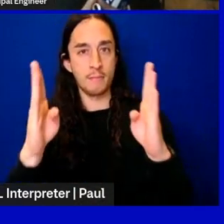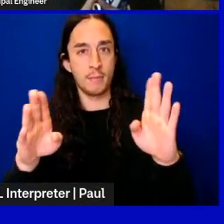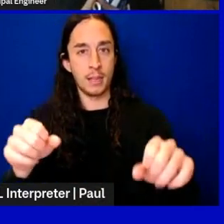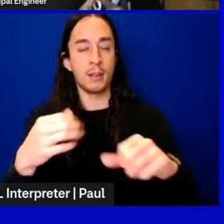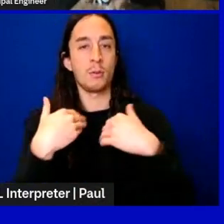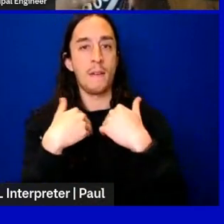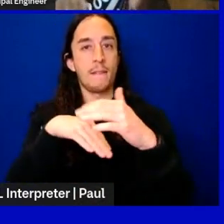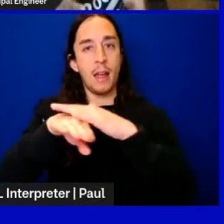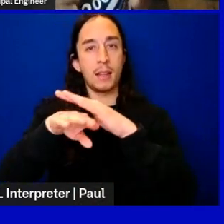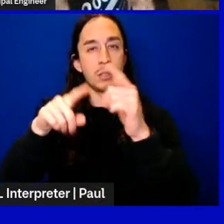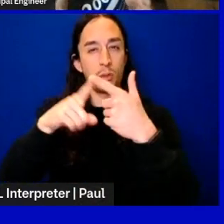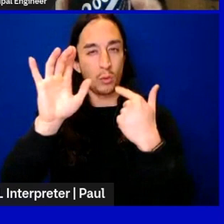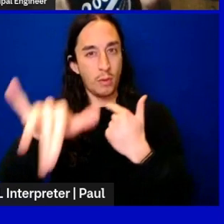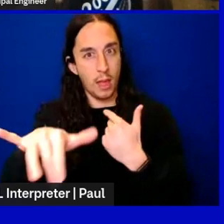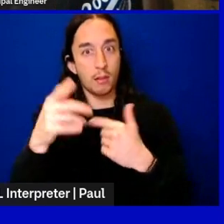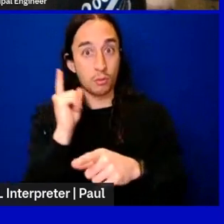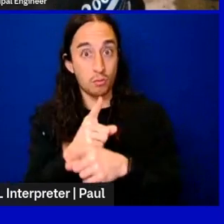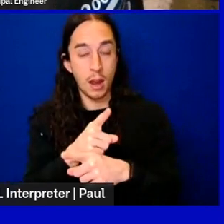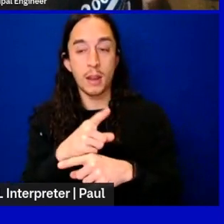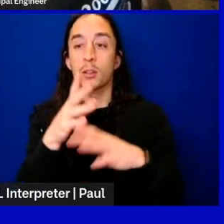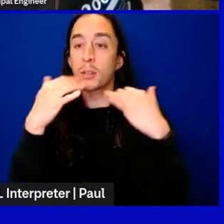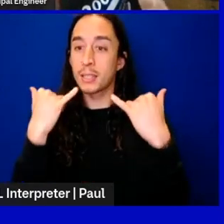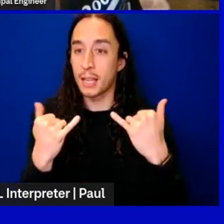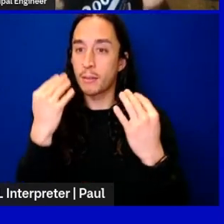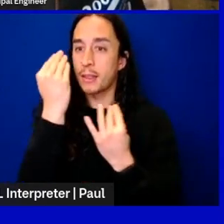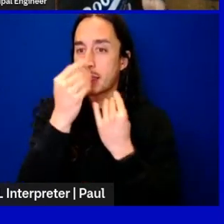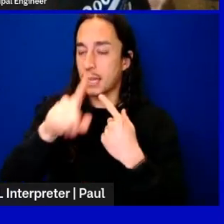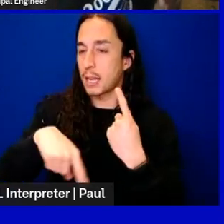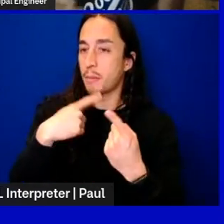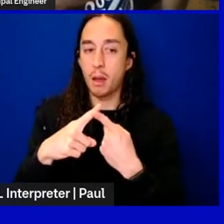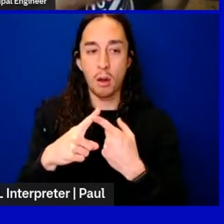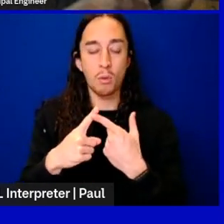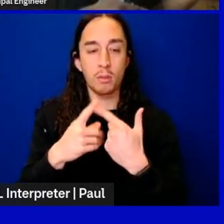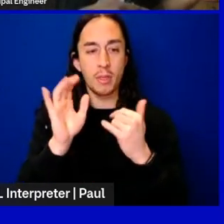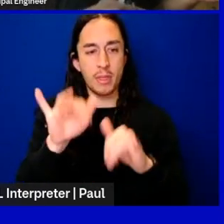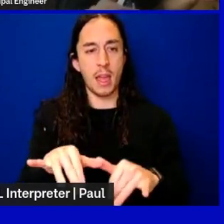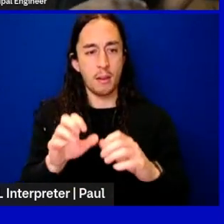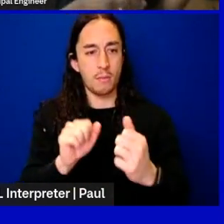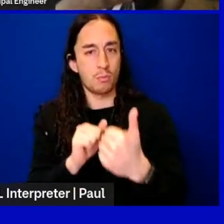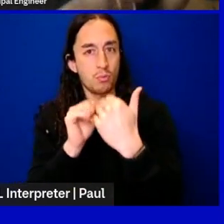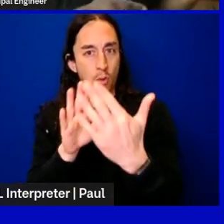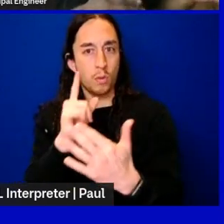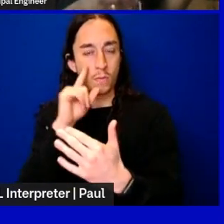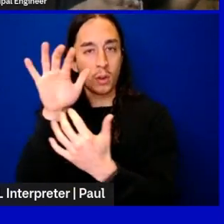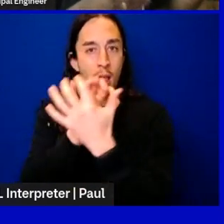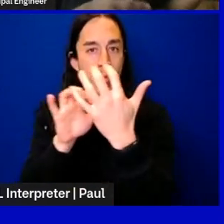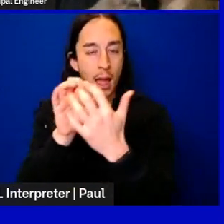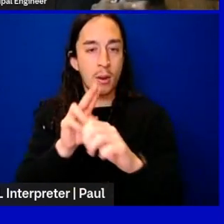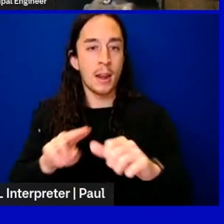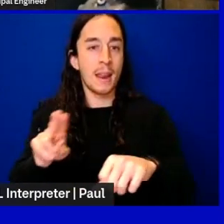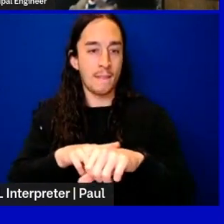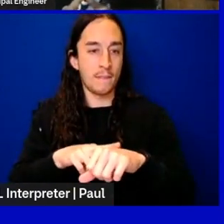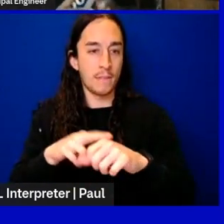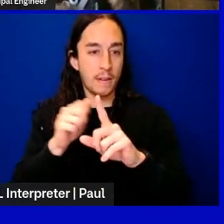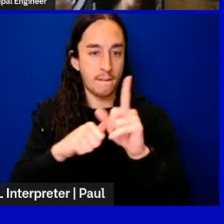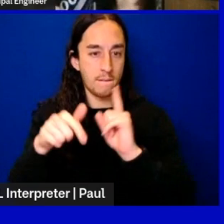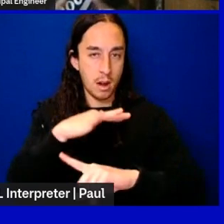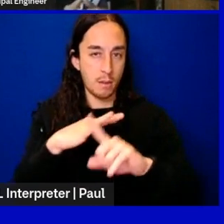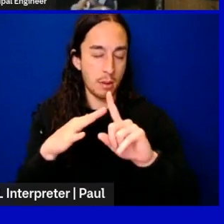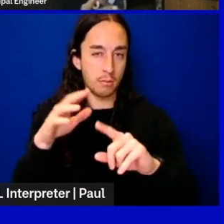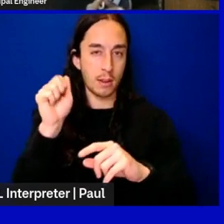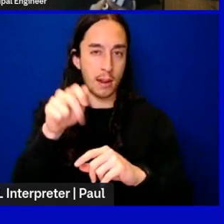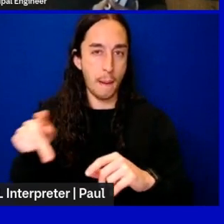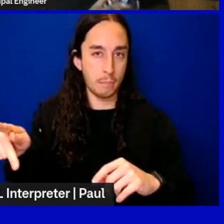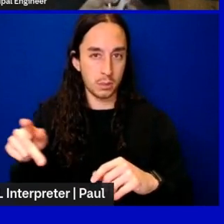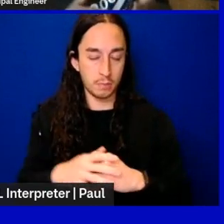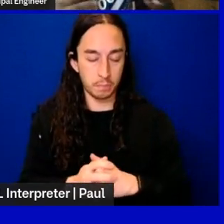or the tourist, right? Now, think the same approach is followed when it comes to the cloud native environment, cloud native applications. So there